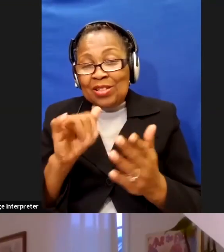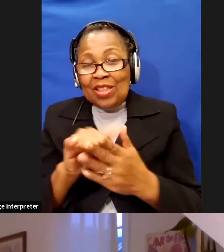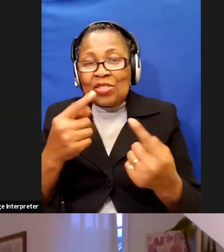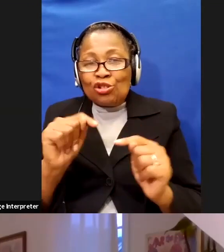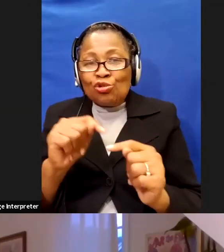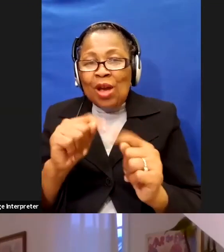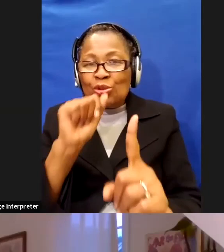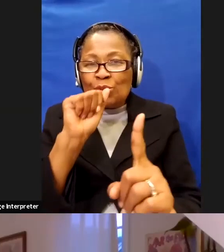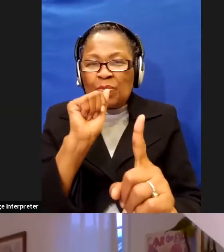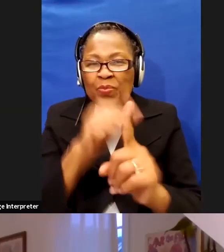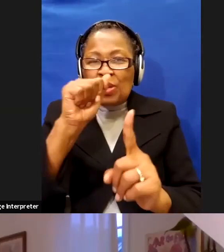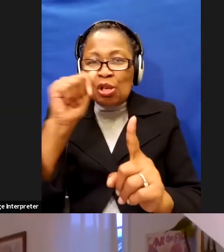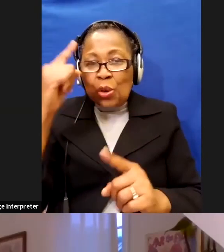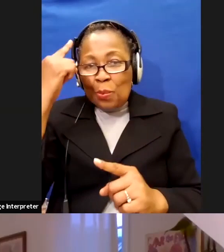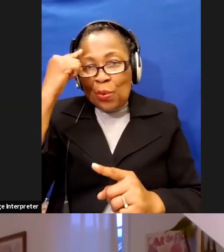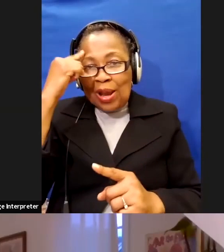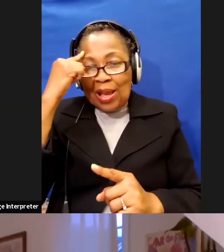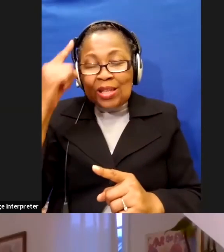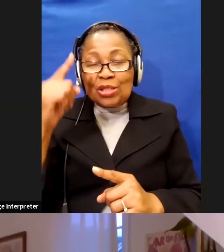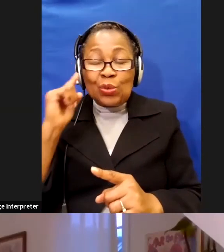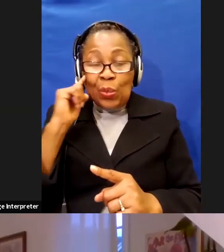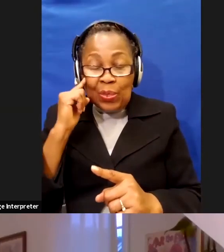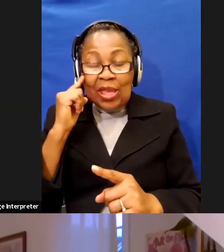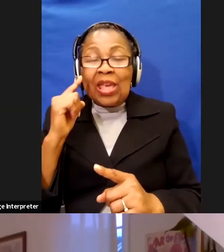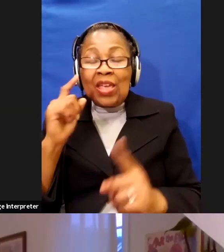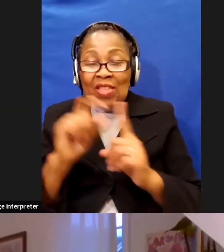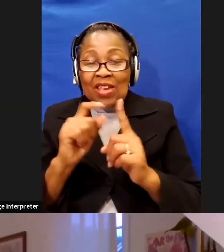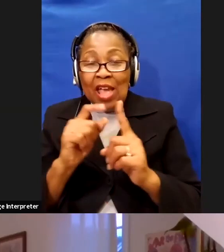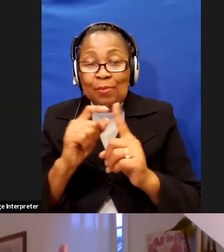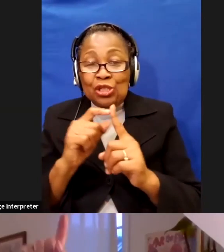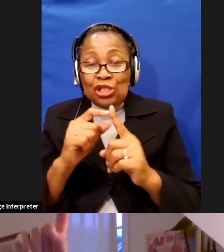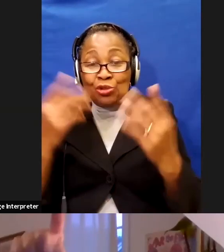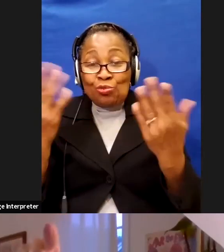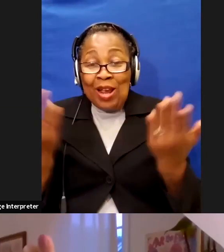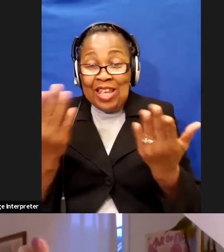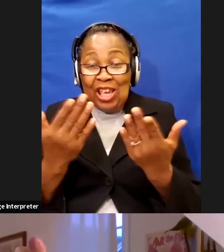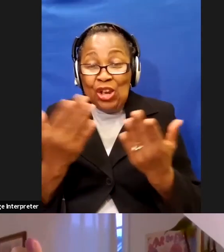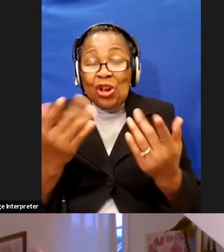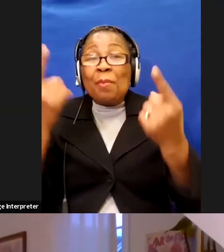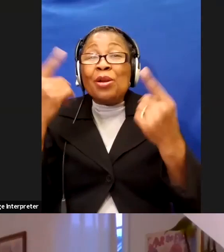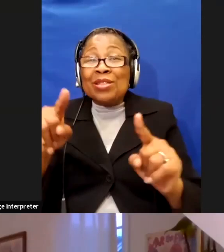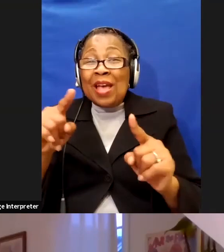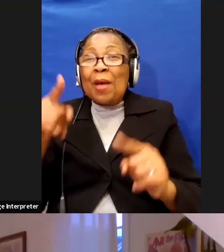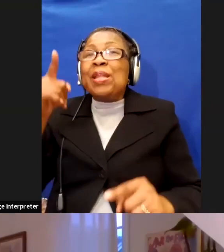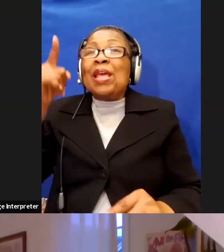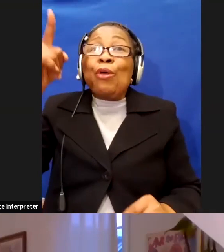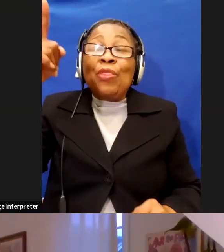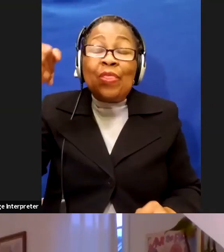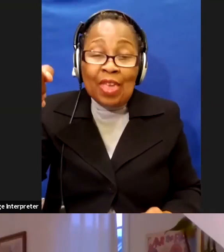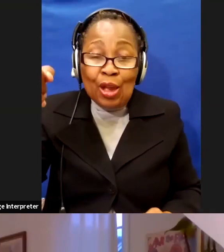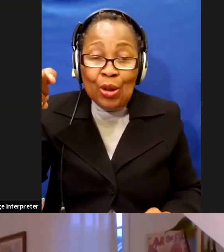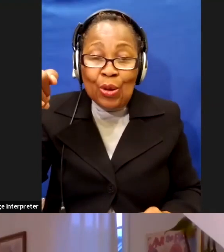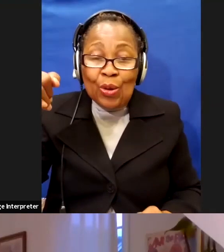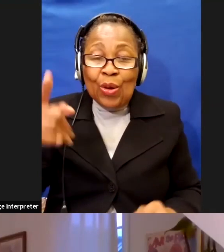brain into thinking that the captioning that was actually physically right here on your glasses was actually taking place out there. And that's been a